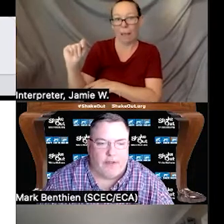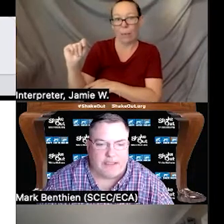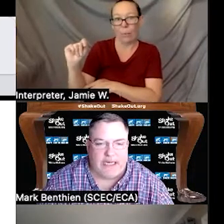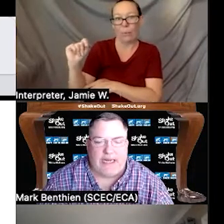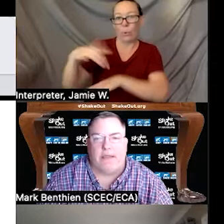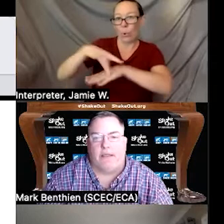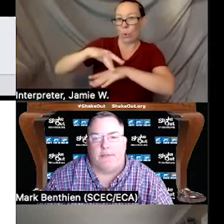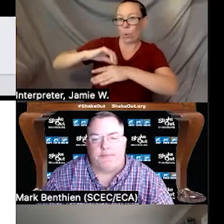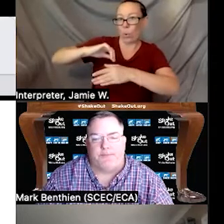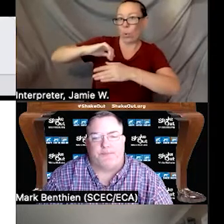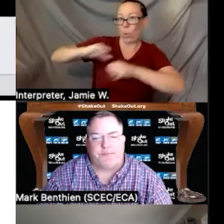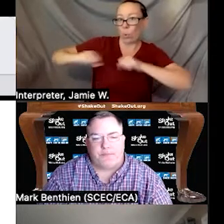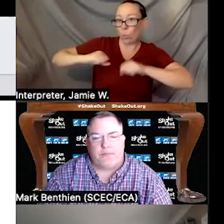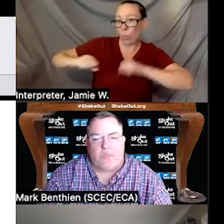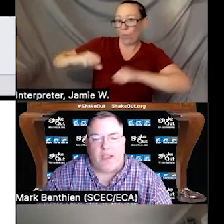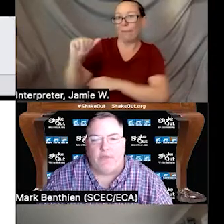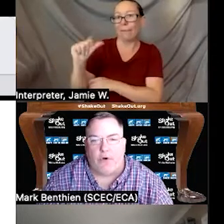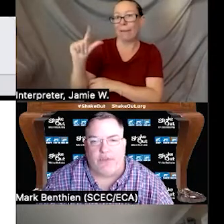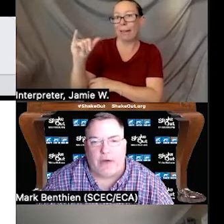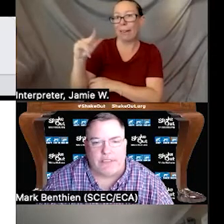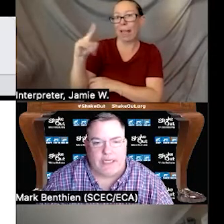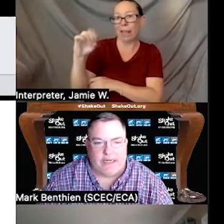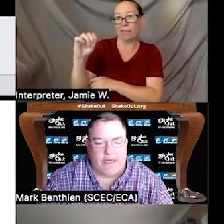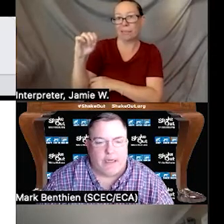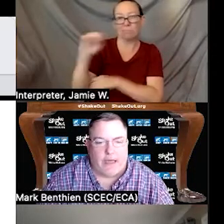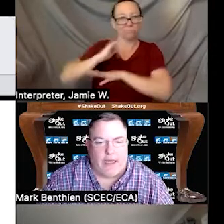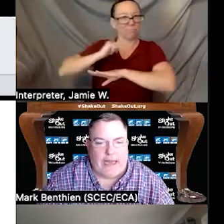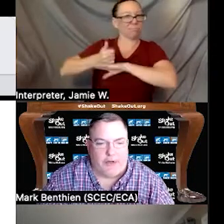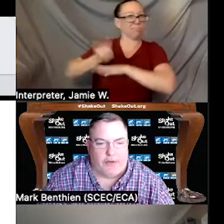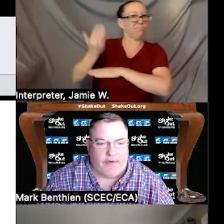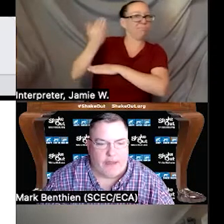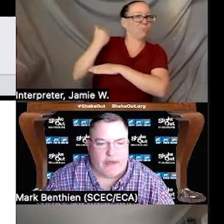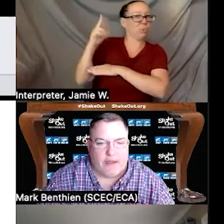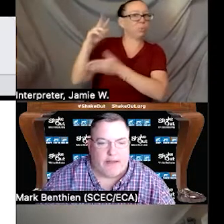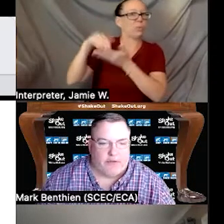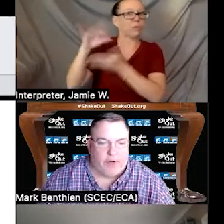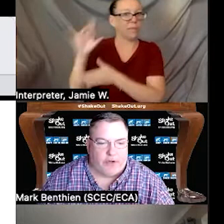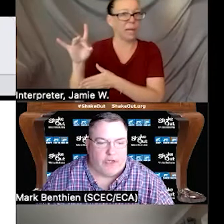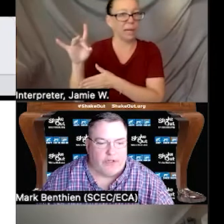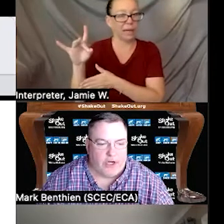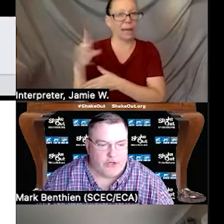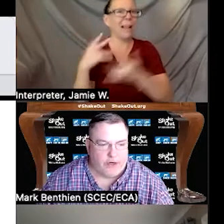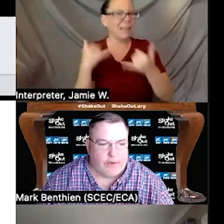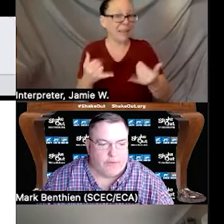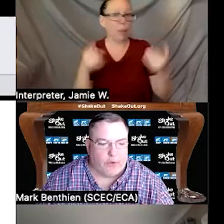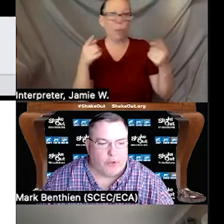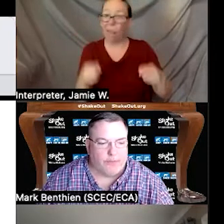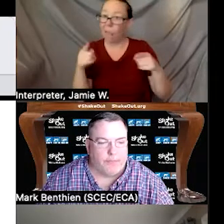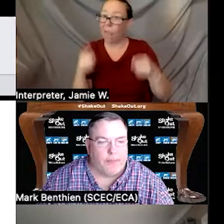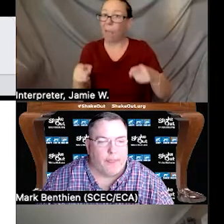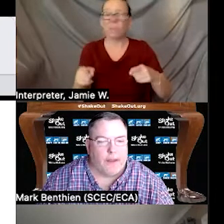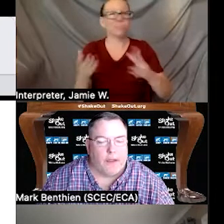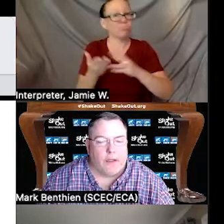in 2008. And of course, now is a annual event that's spread across the country and around the